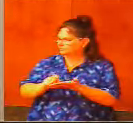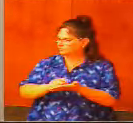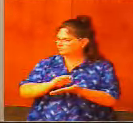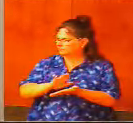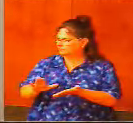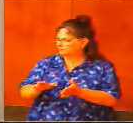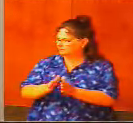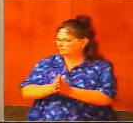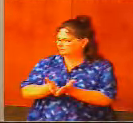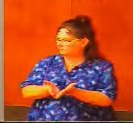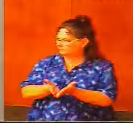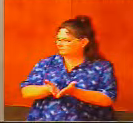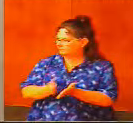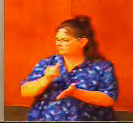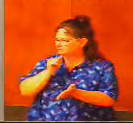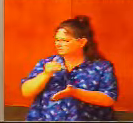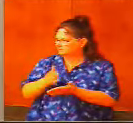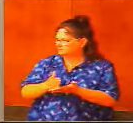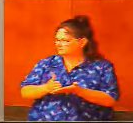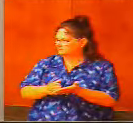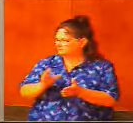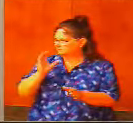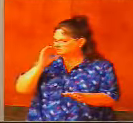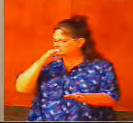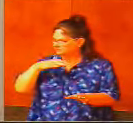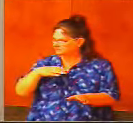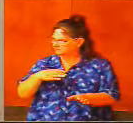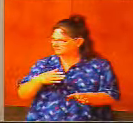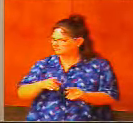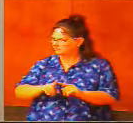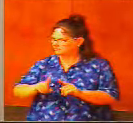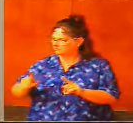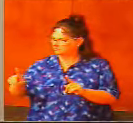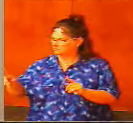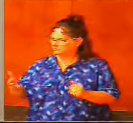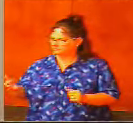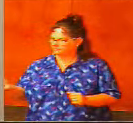This was not some obscure kind of thing.